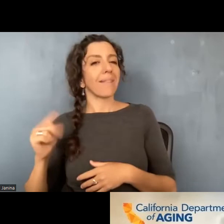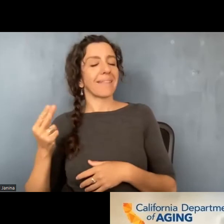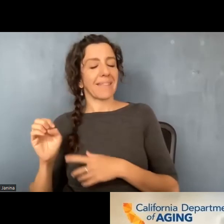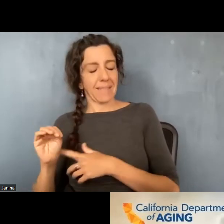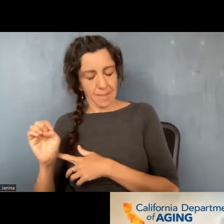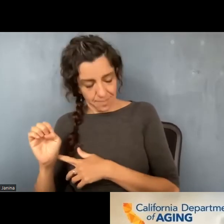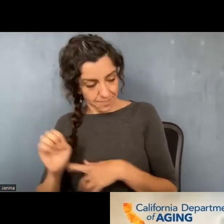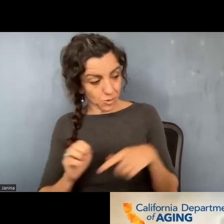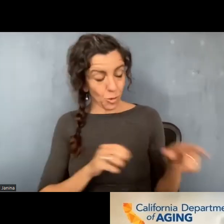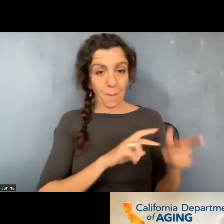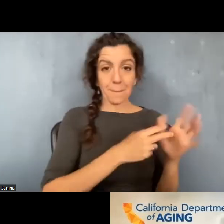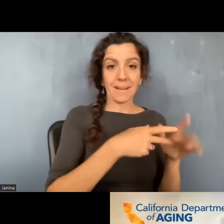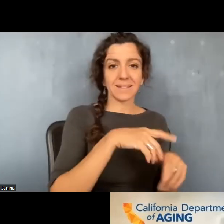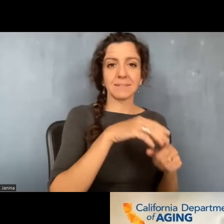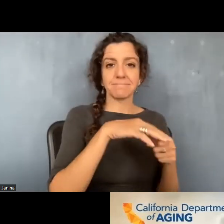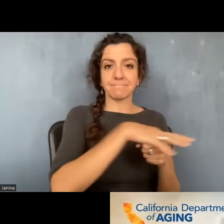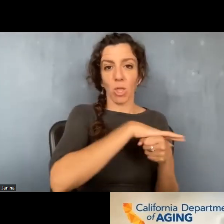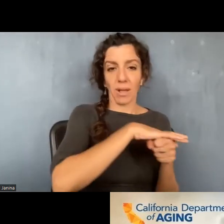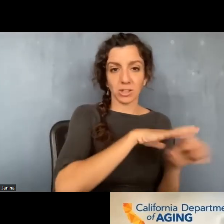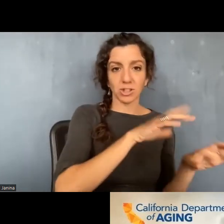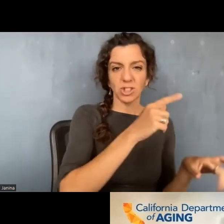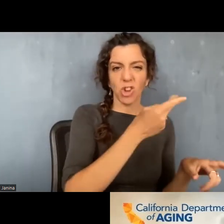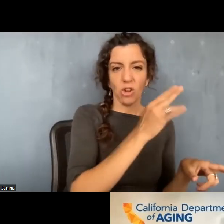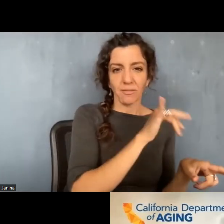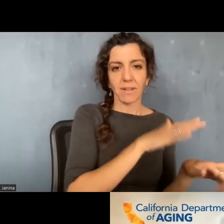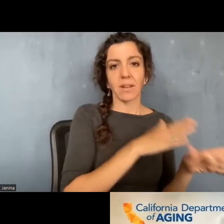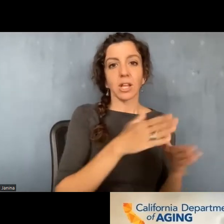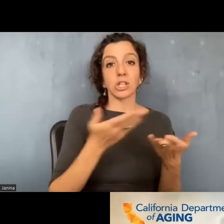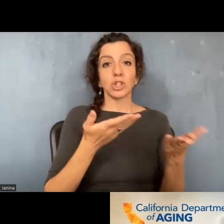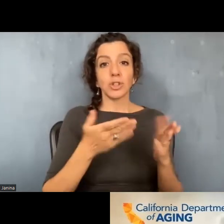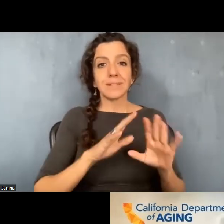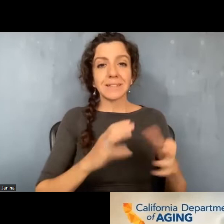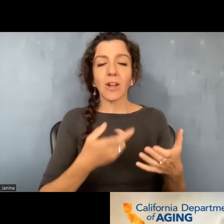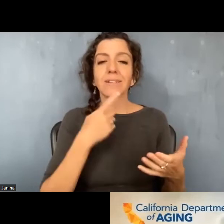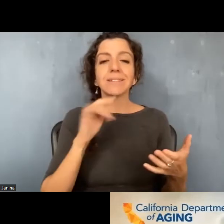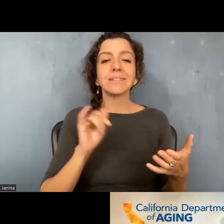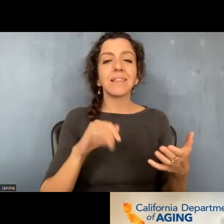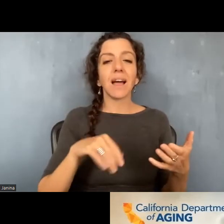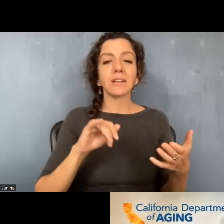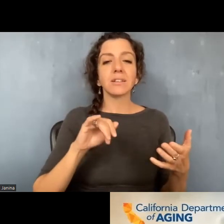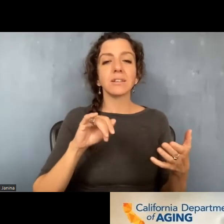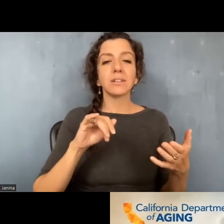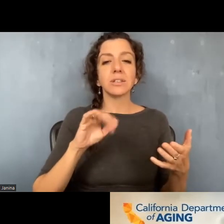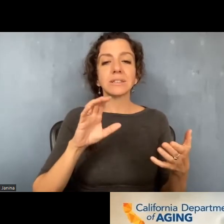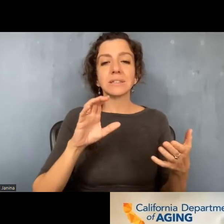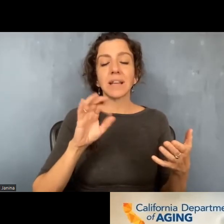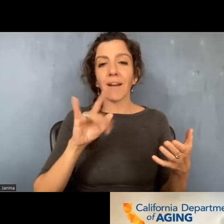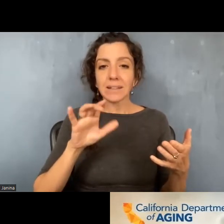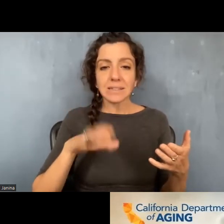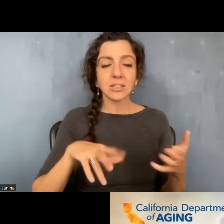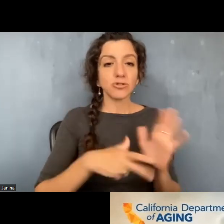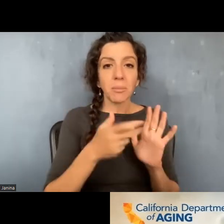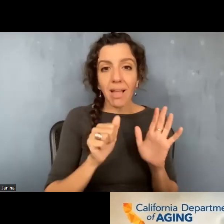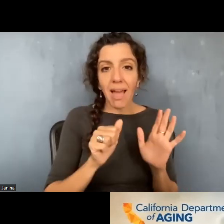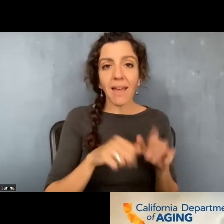be the geography of a state. Service category is like the county, JPA, CFLC, AAA, or the theme, the